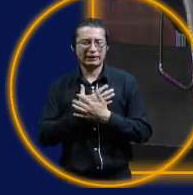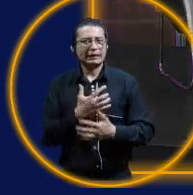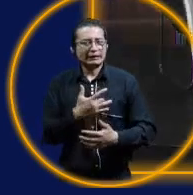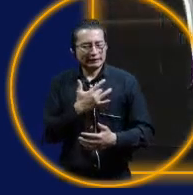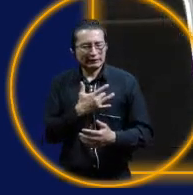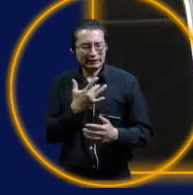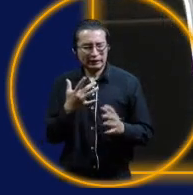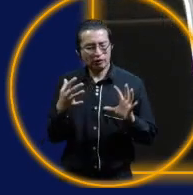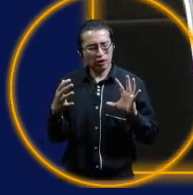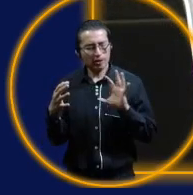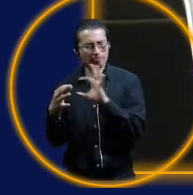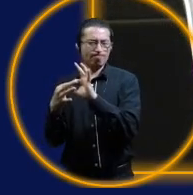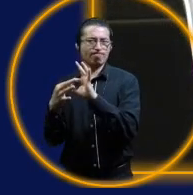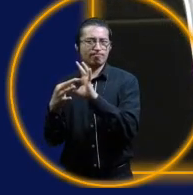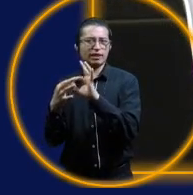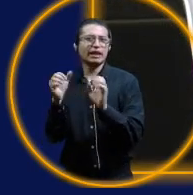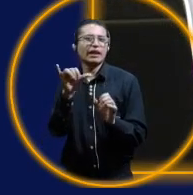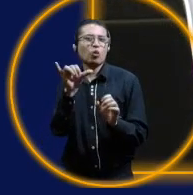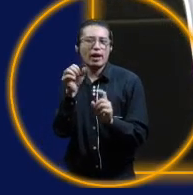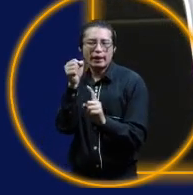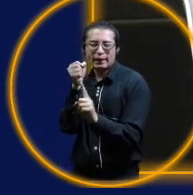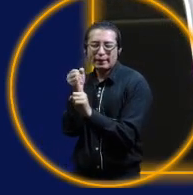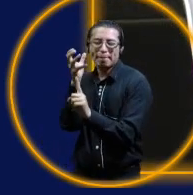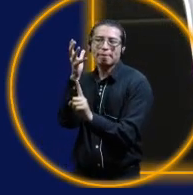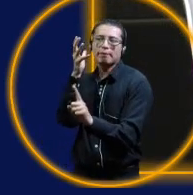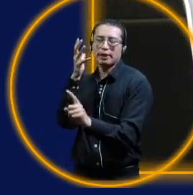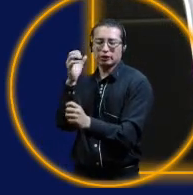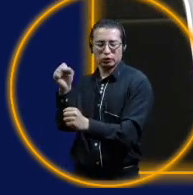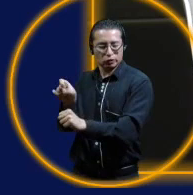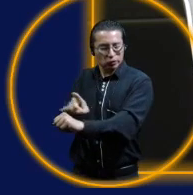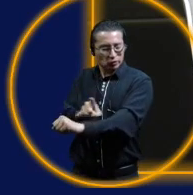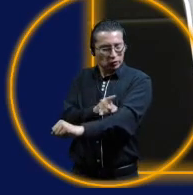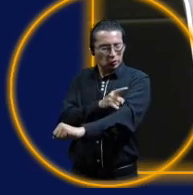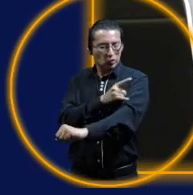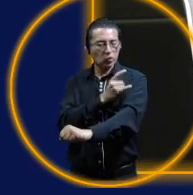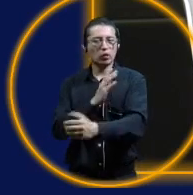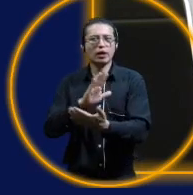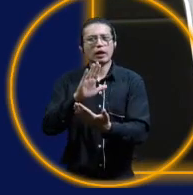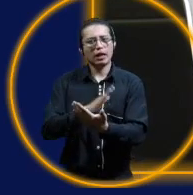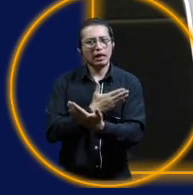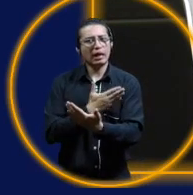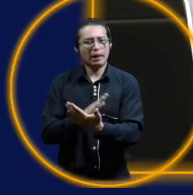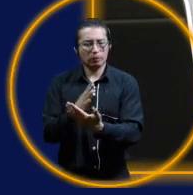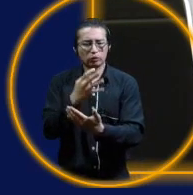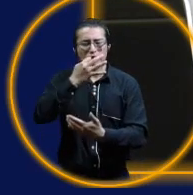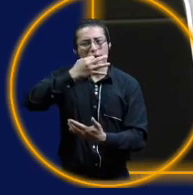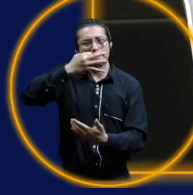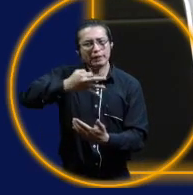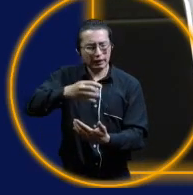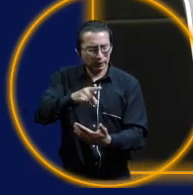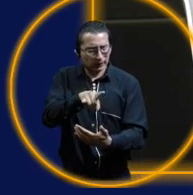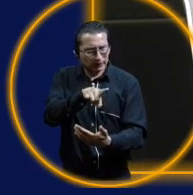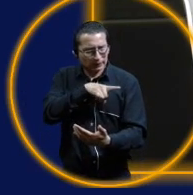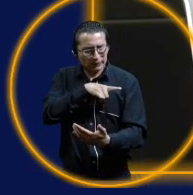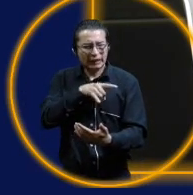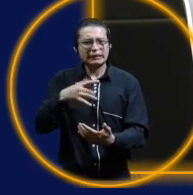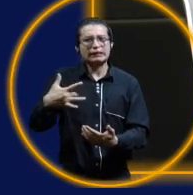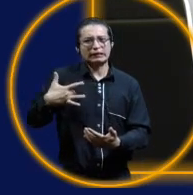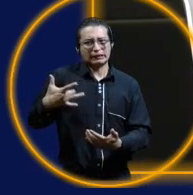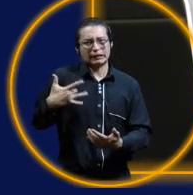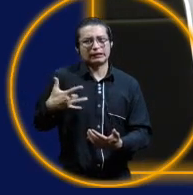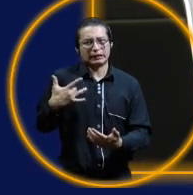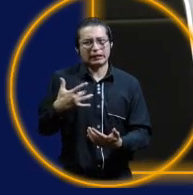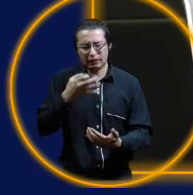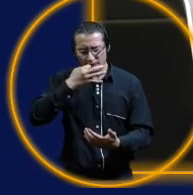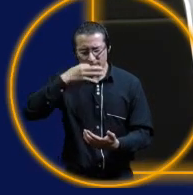and the value and the beauty of the music is felt much more real than looking at view counts or play counts. Now